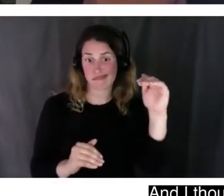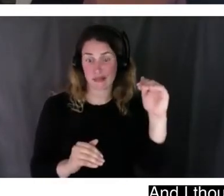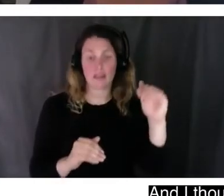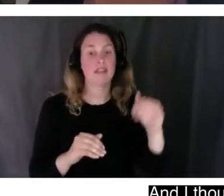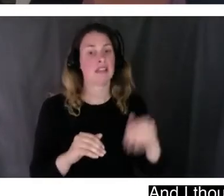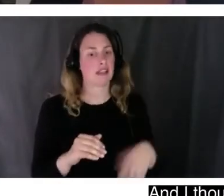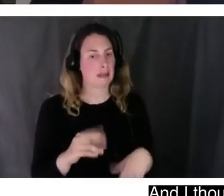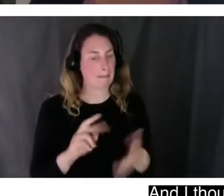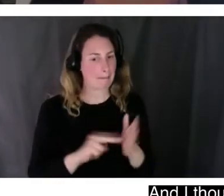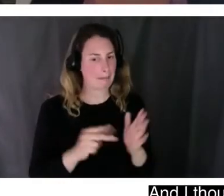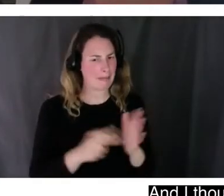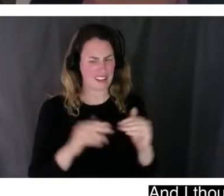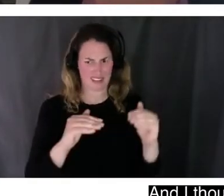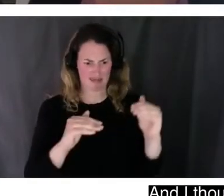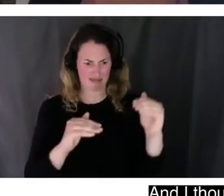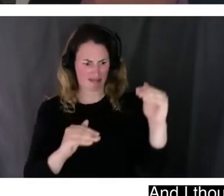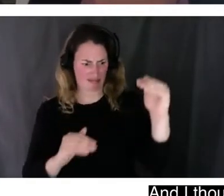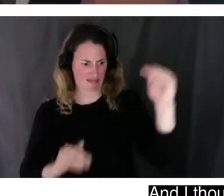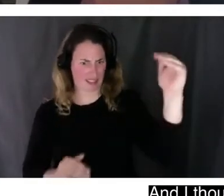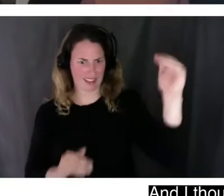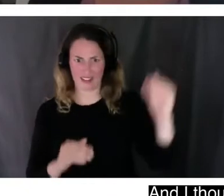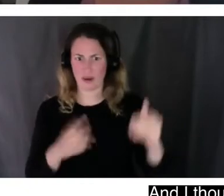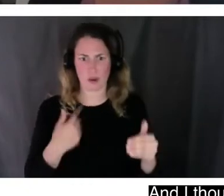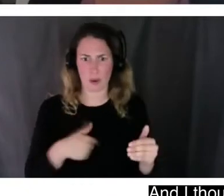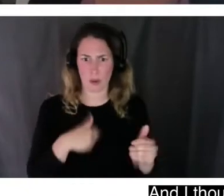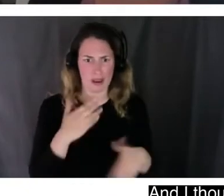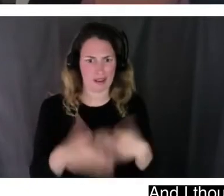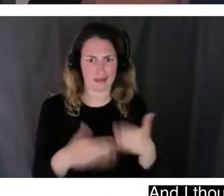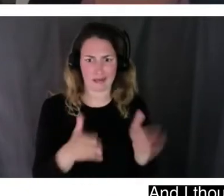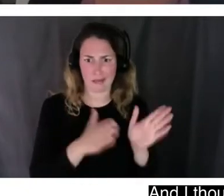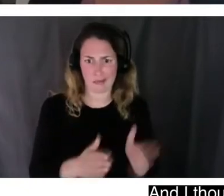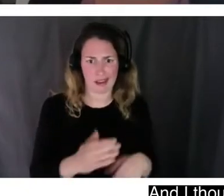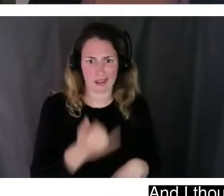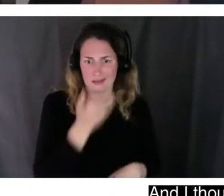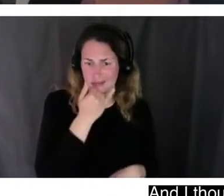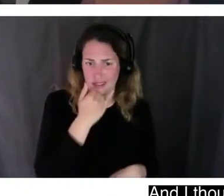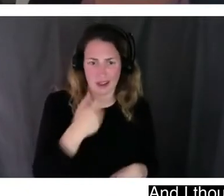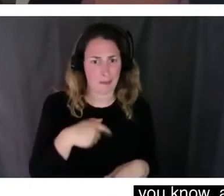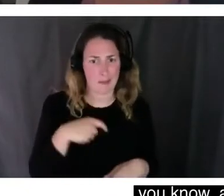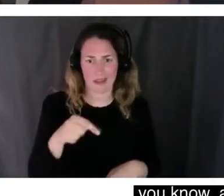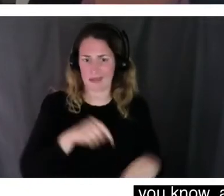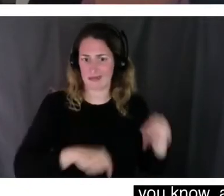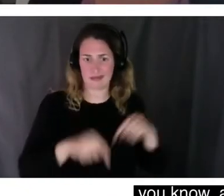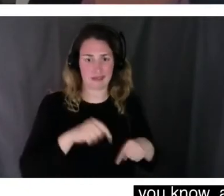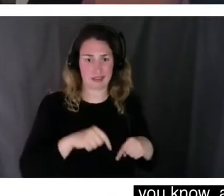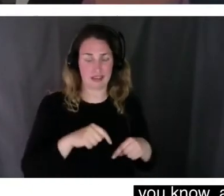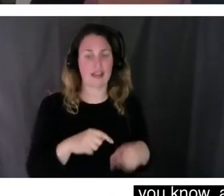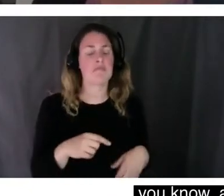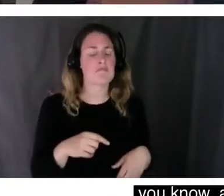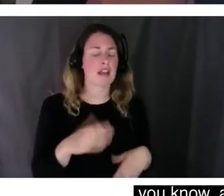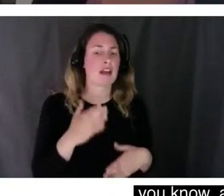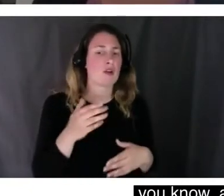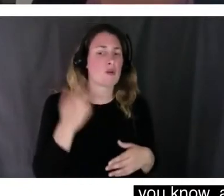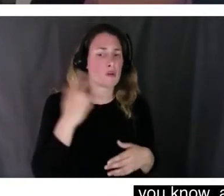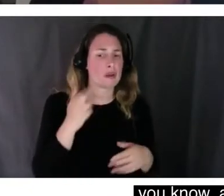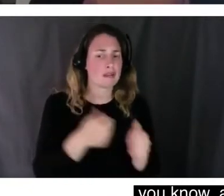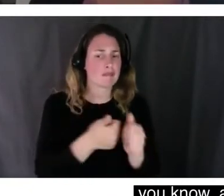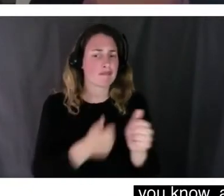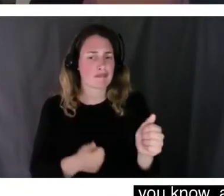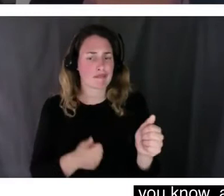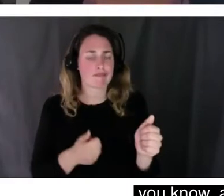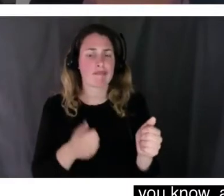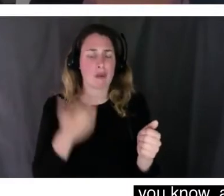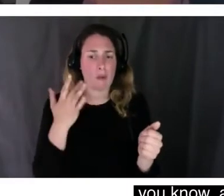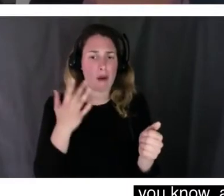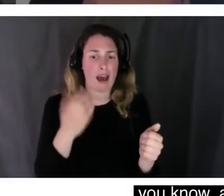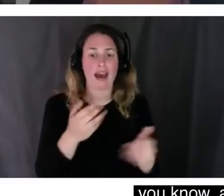wrong direction. And some of it is a retention issue. A number of,